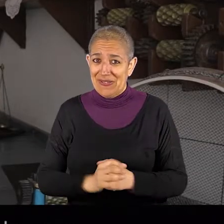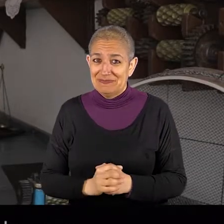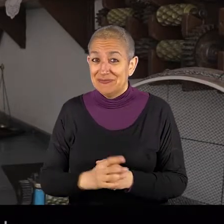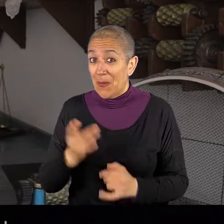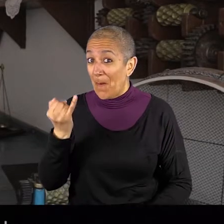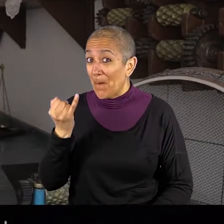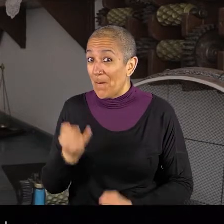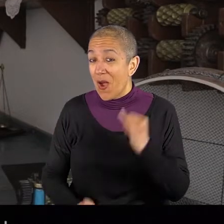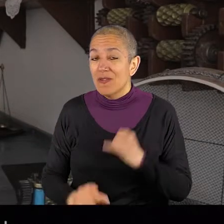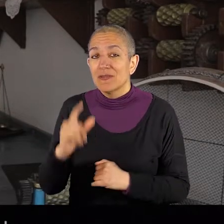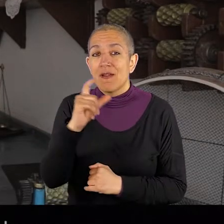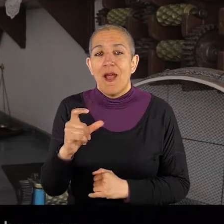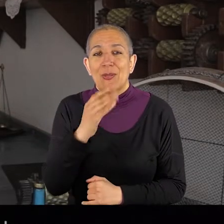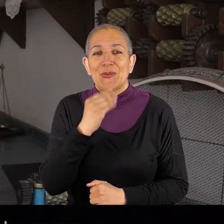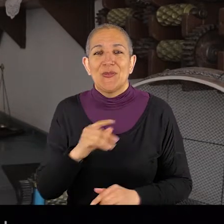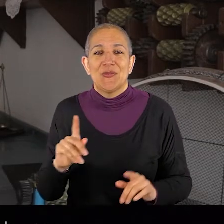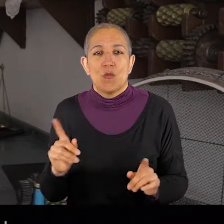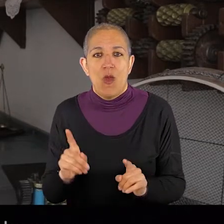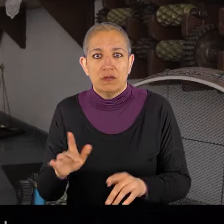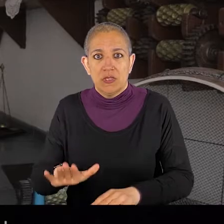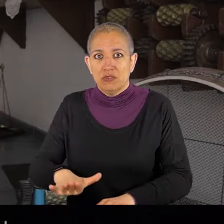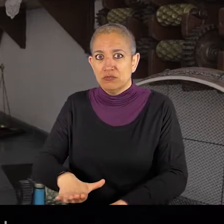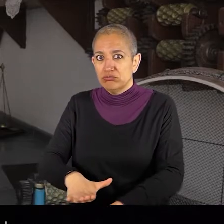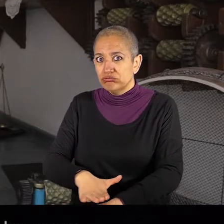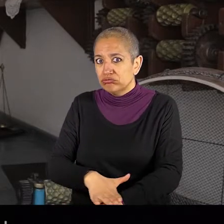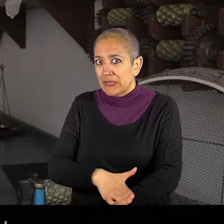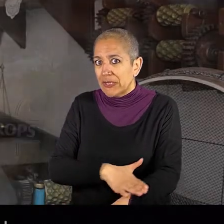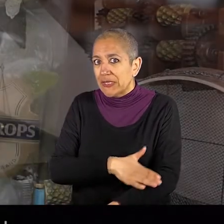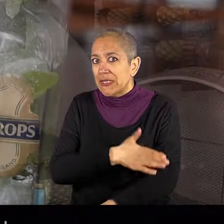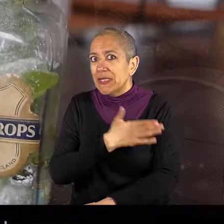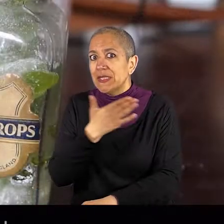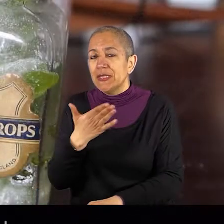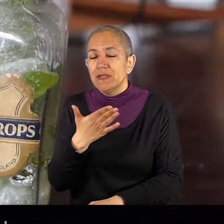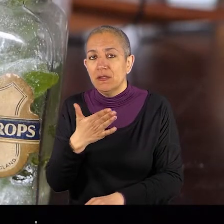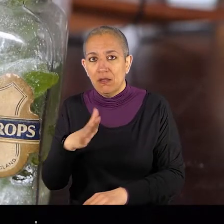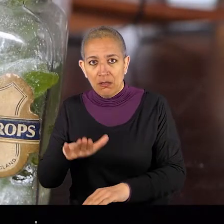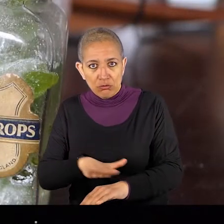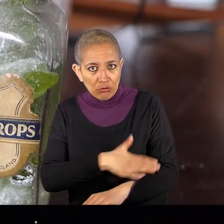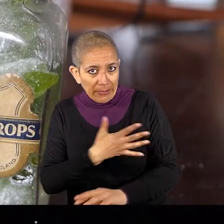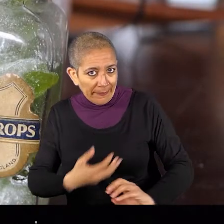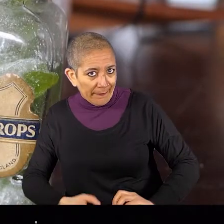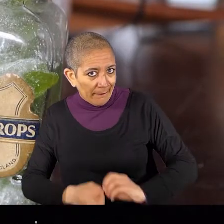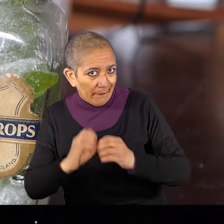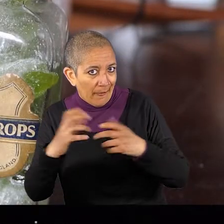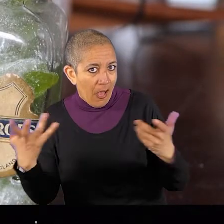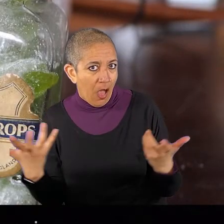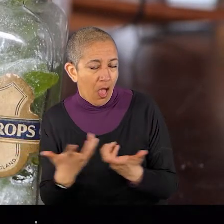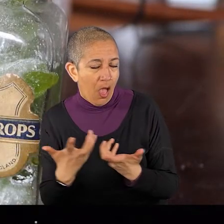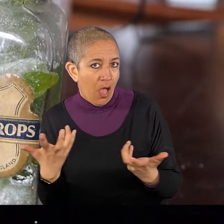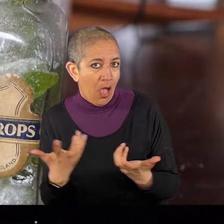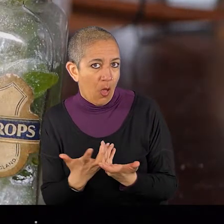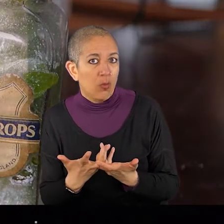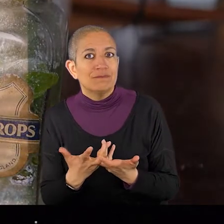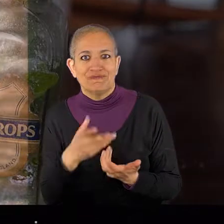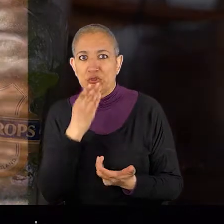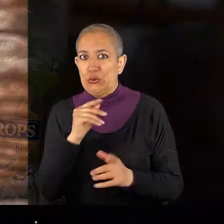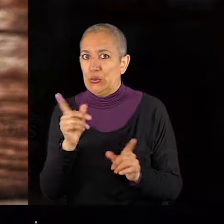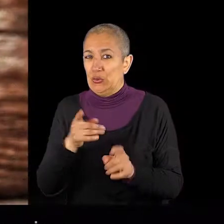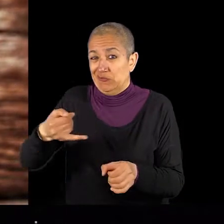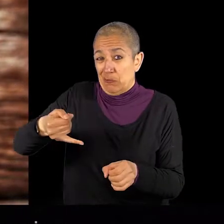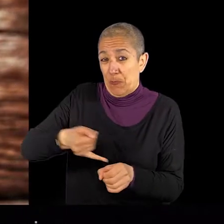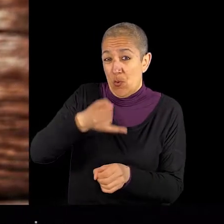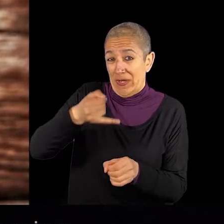One of the worst colours of all would be green. Green sweets were made